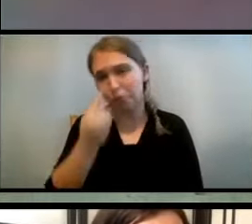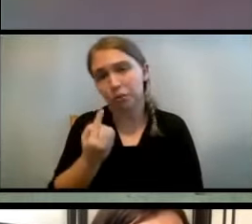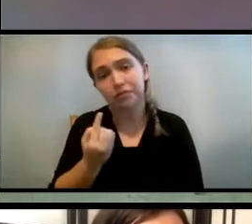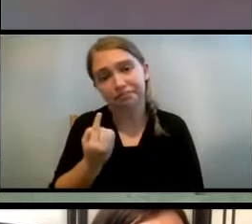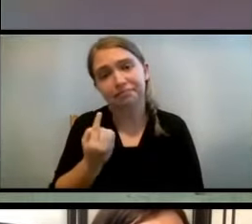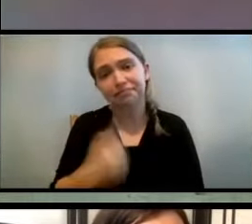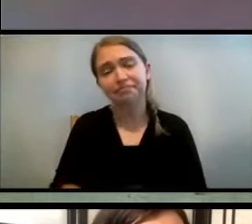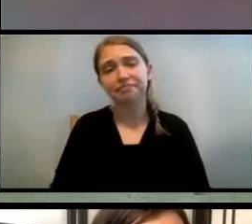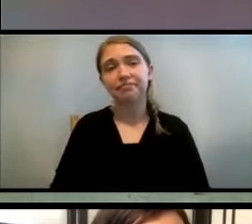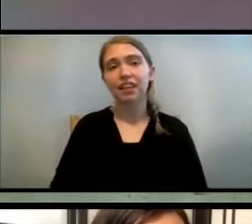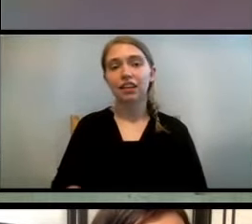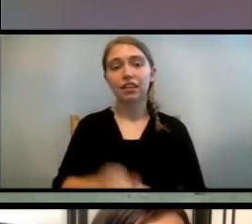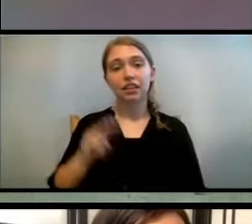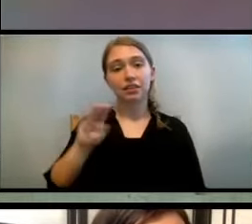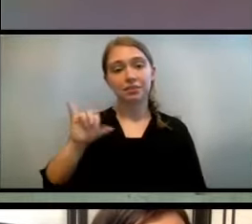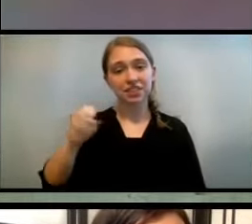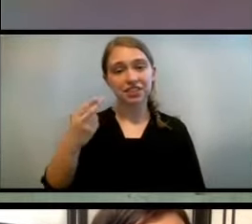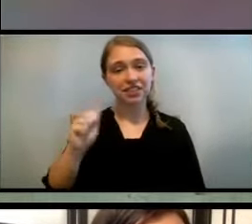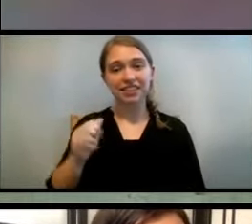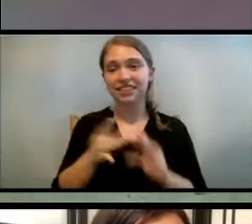Thank you, Wendy. Chinelo.